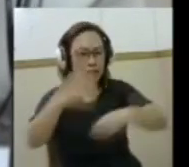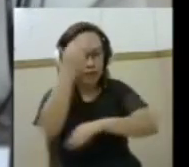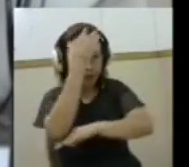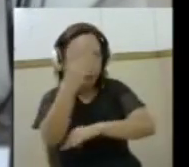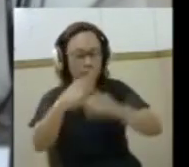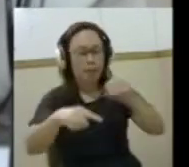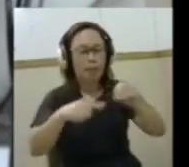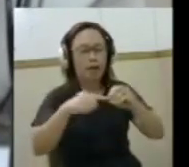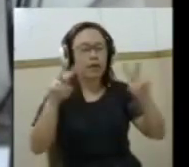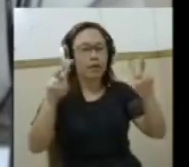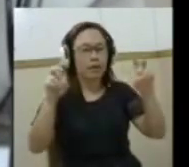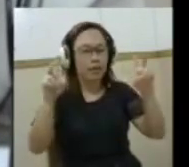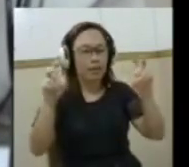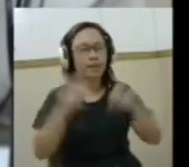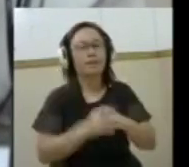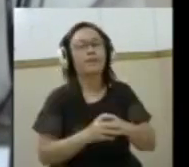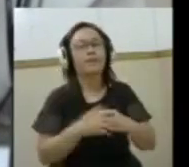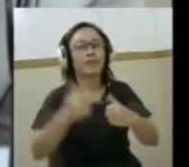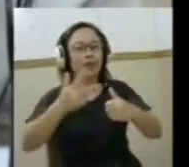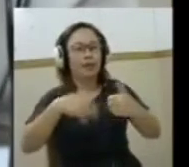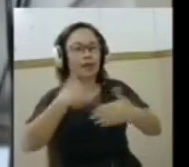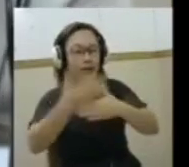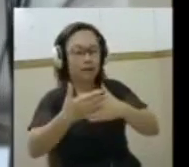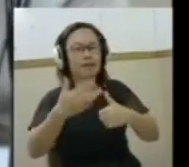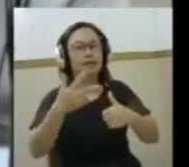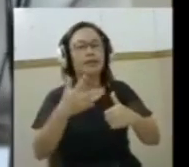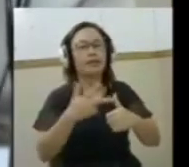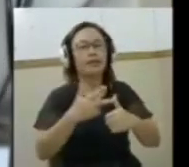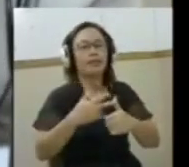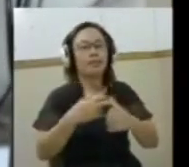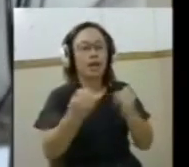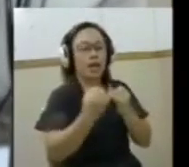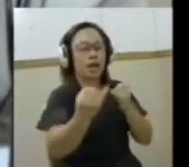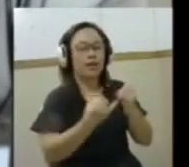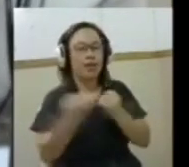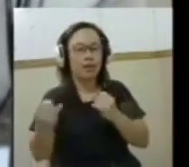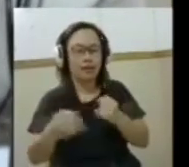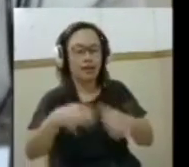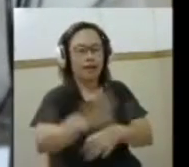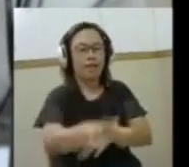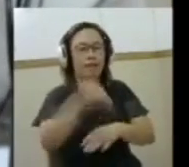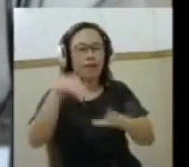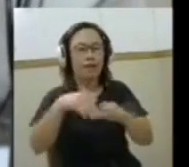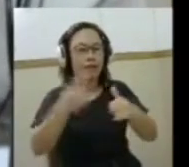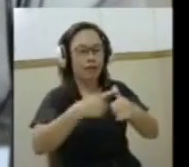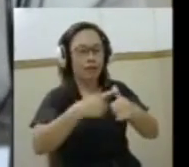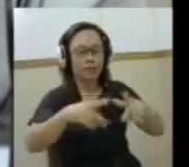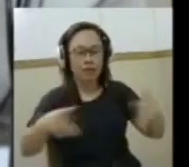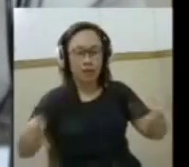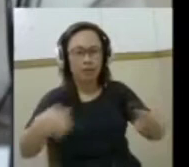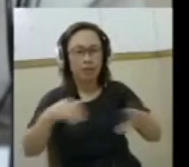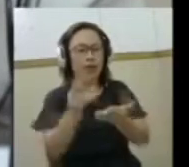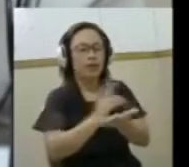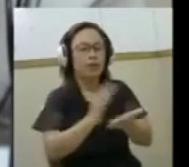topic. Next is the introduction, which is found on the first paragraph of a written research